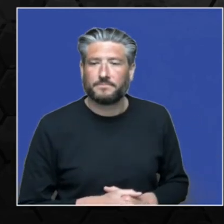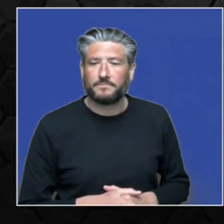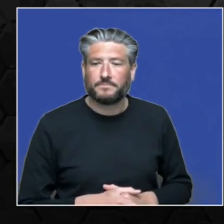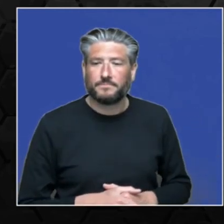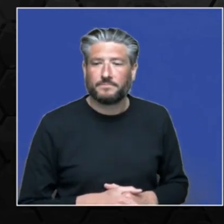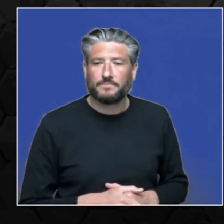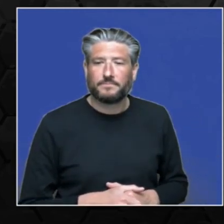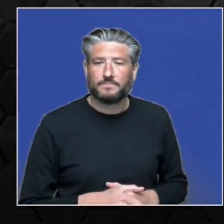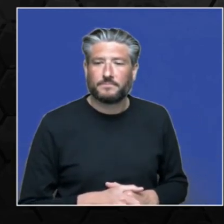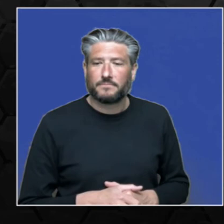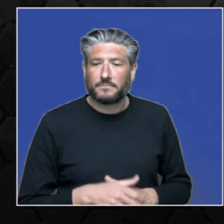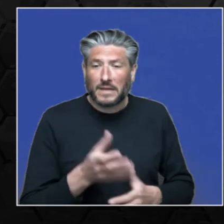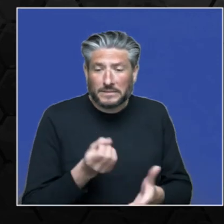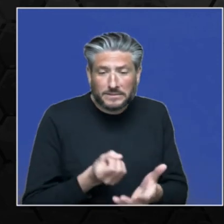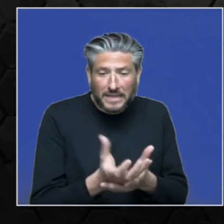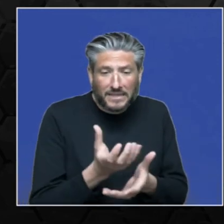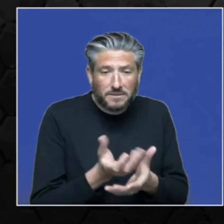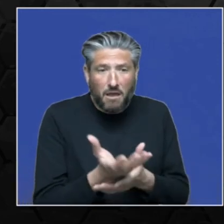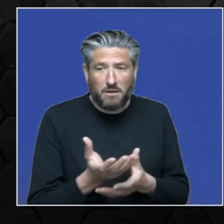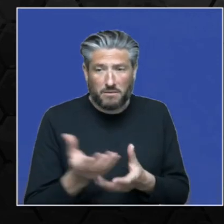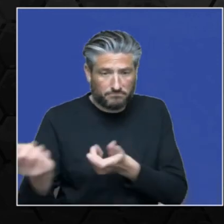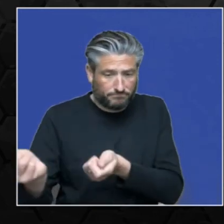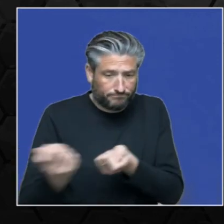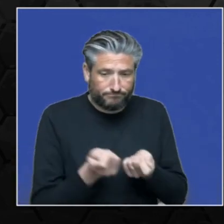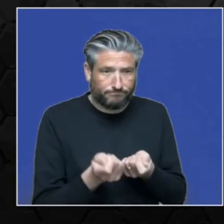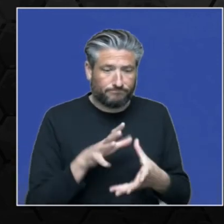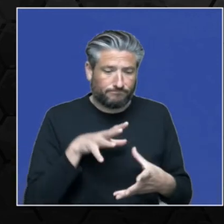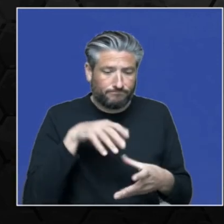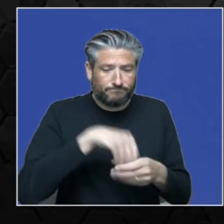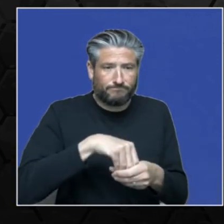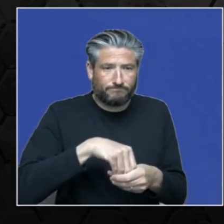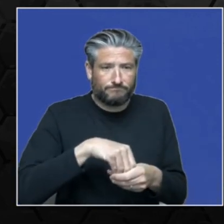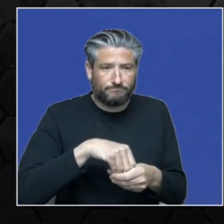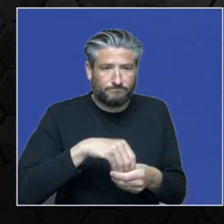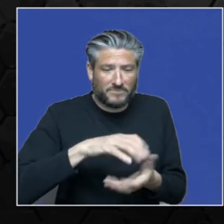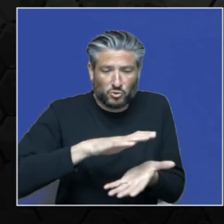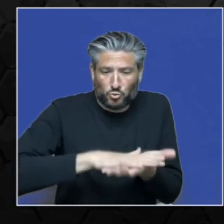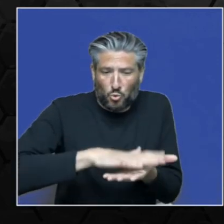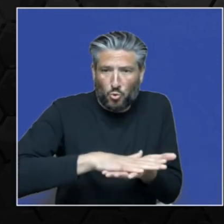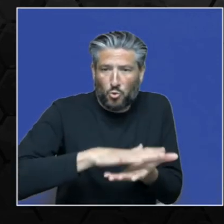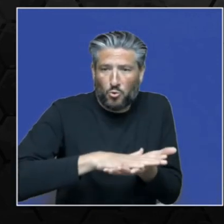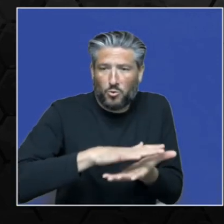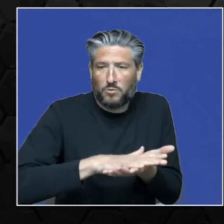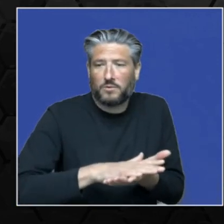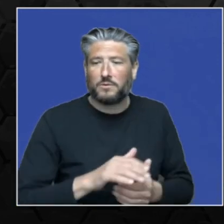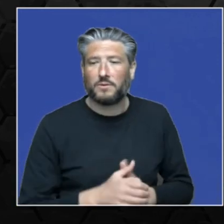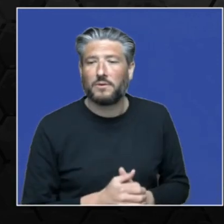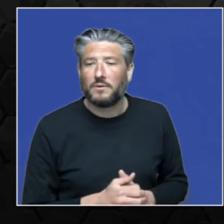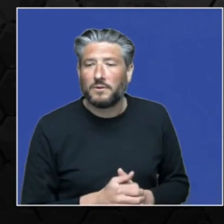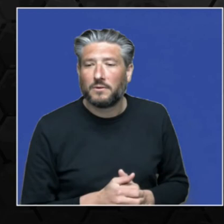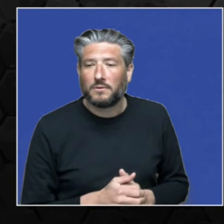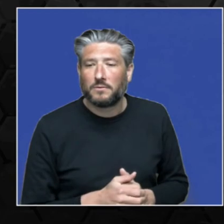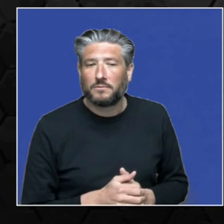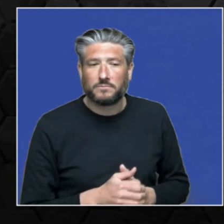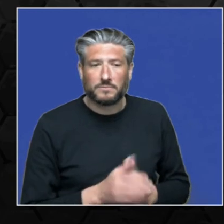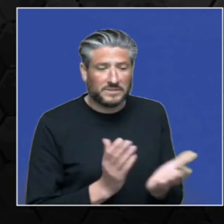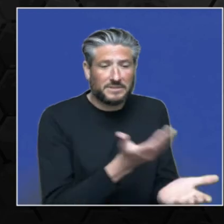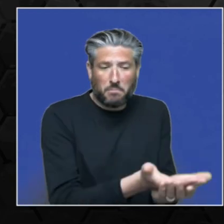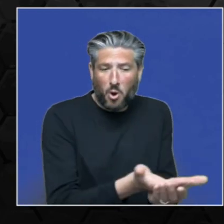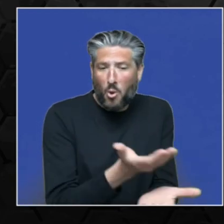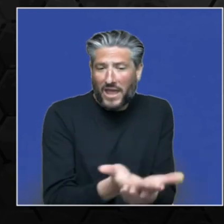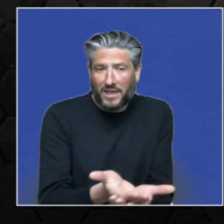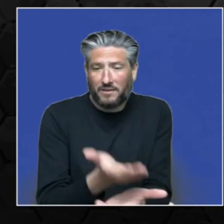Machine learning workloads, orchestration to automate model training, deployment, and management process,